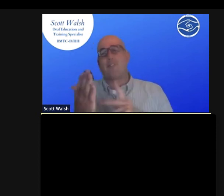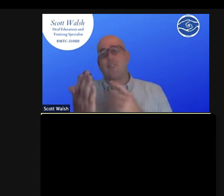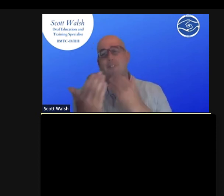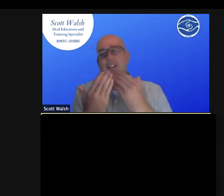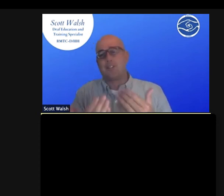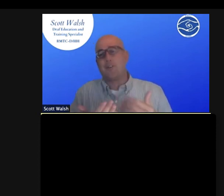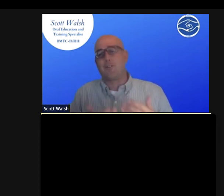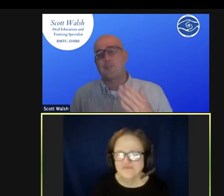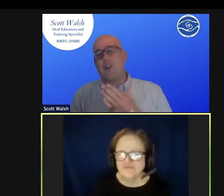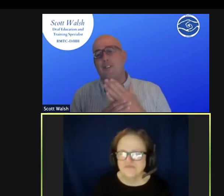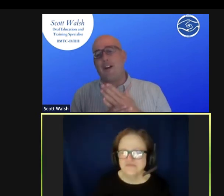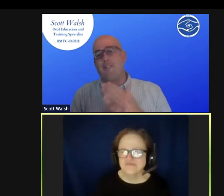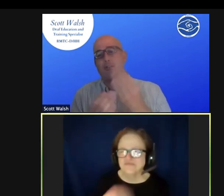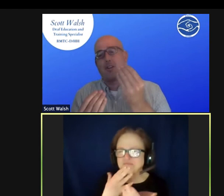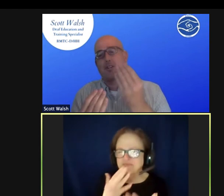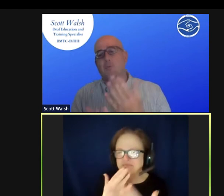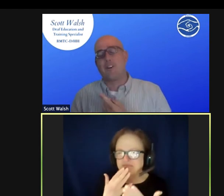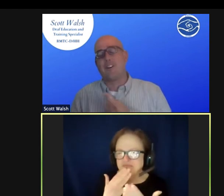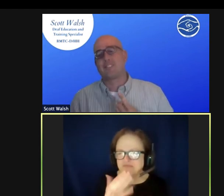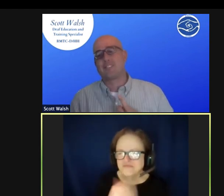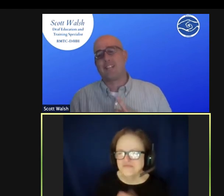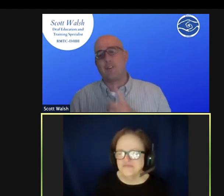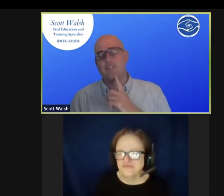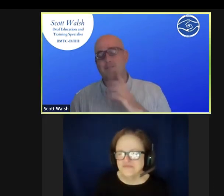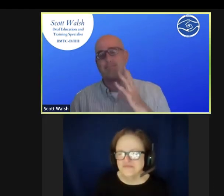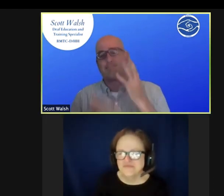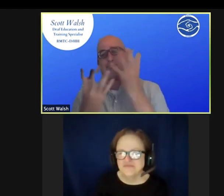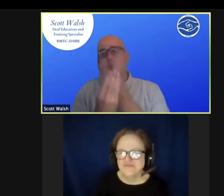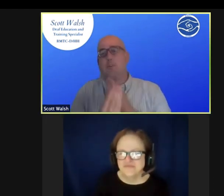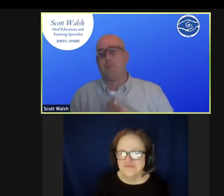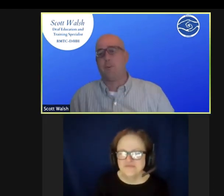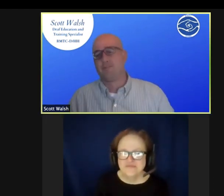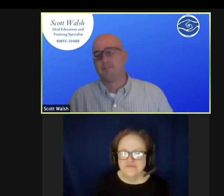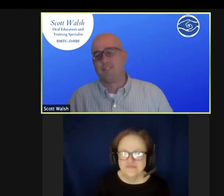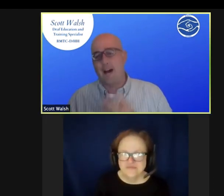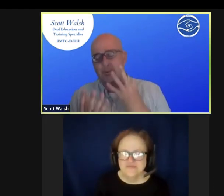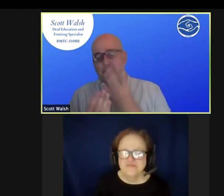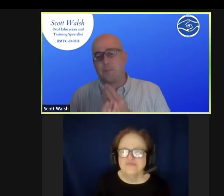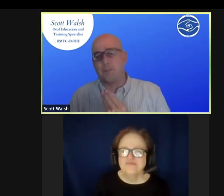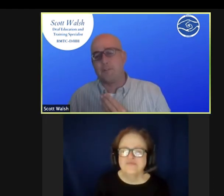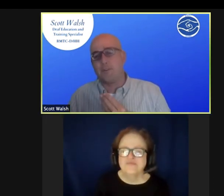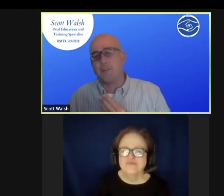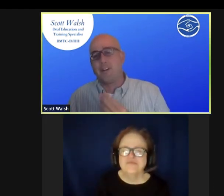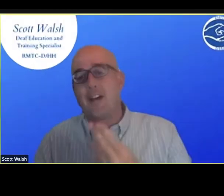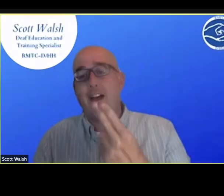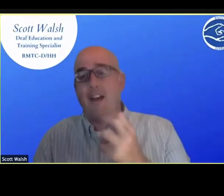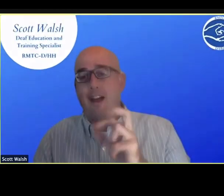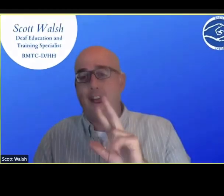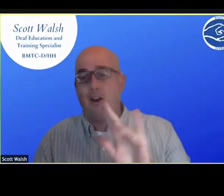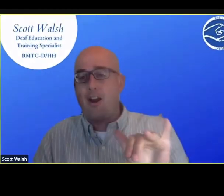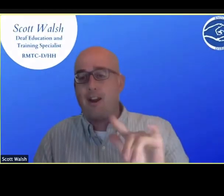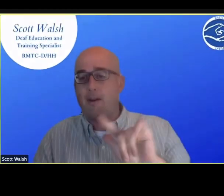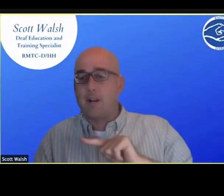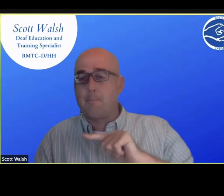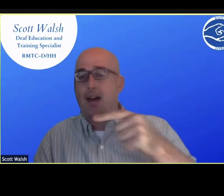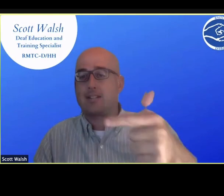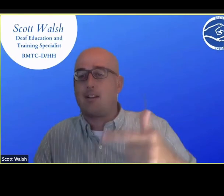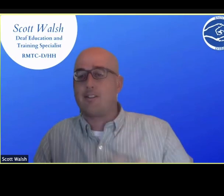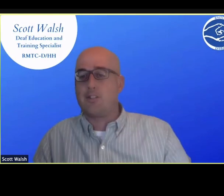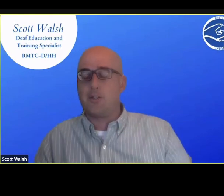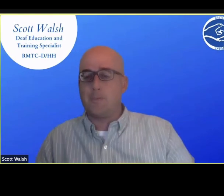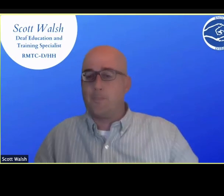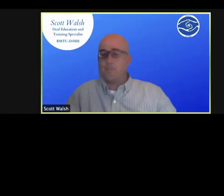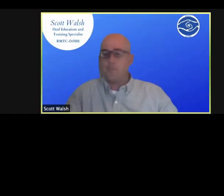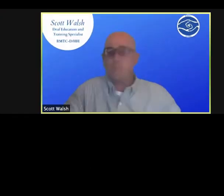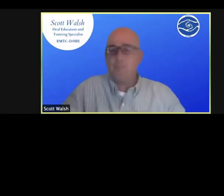Catherine, thank you for sharing my information with us. That was beautiful. Absolutely beautiful. Harry, I'm going to pass it on